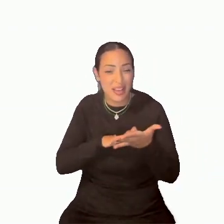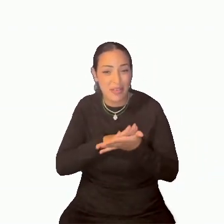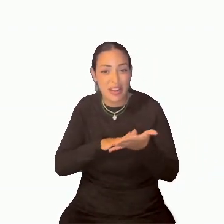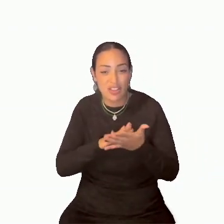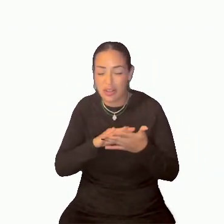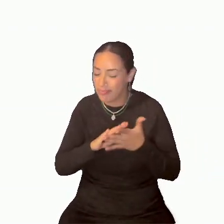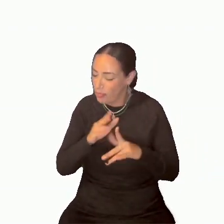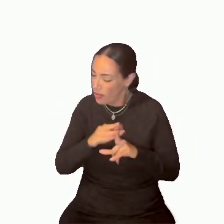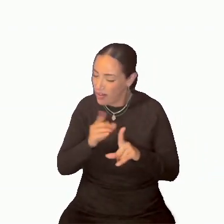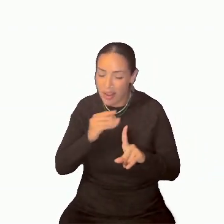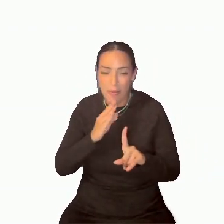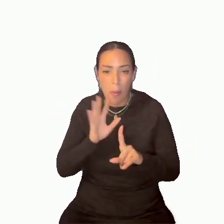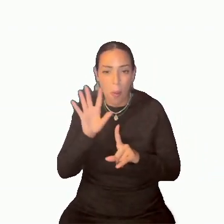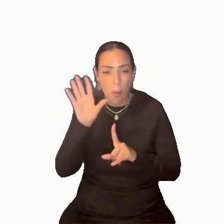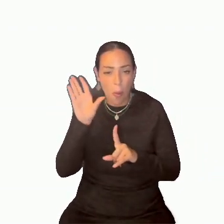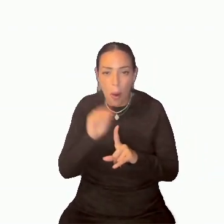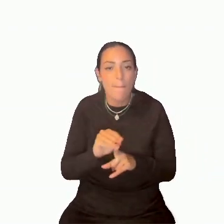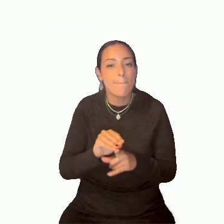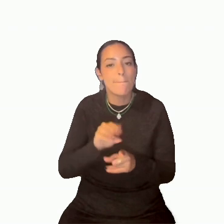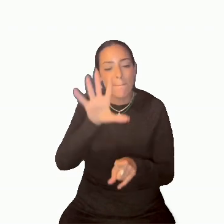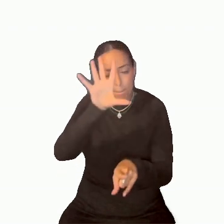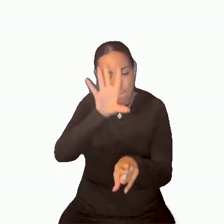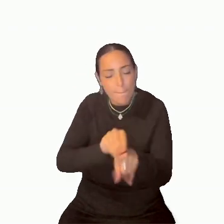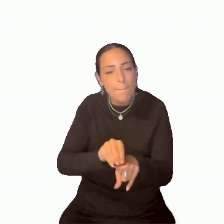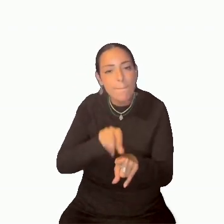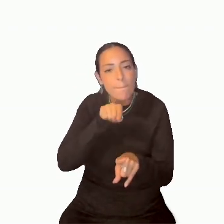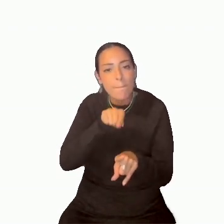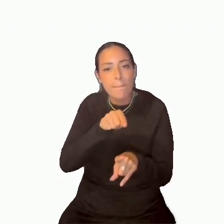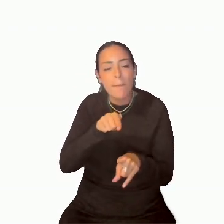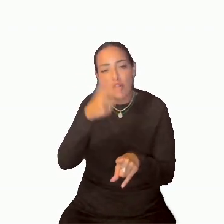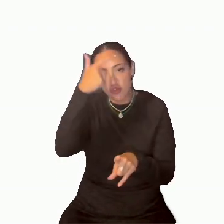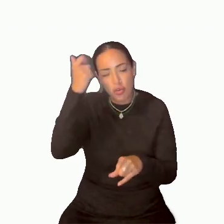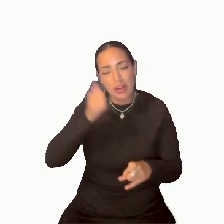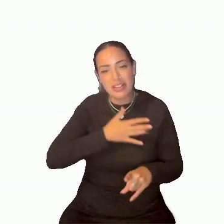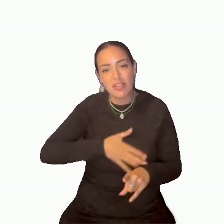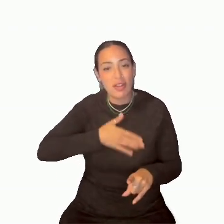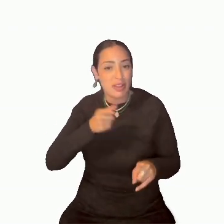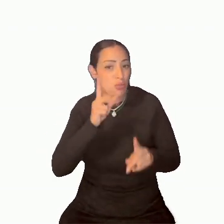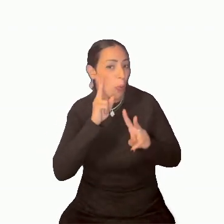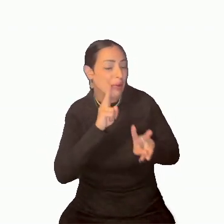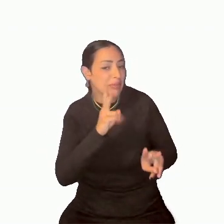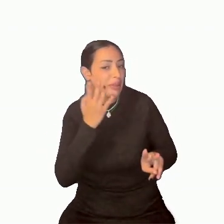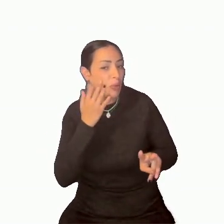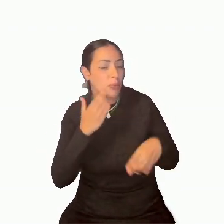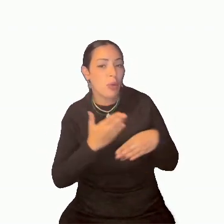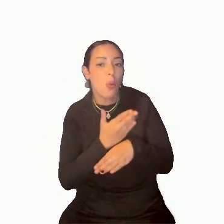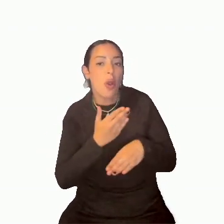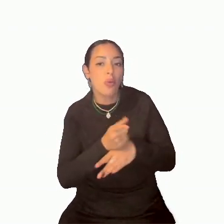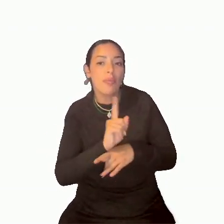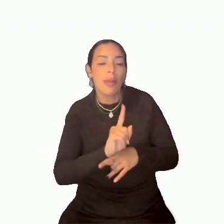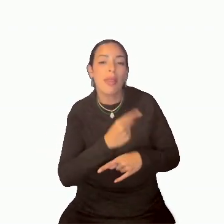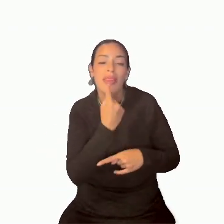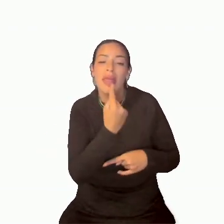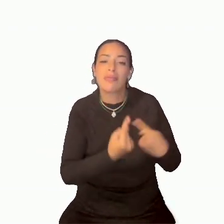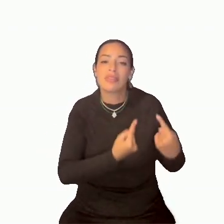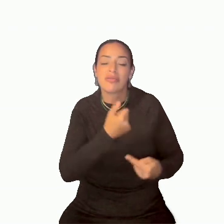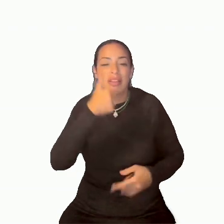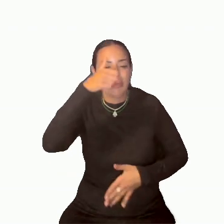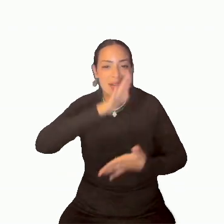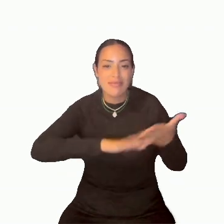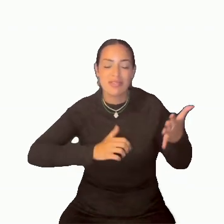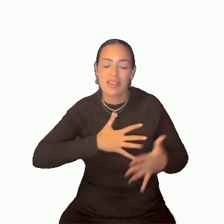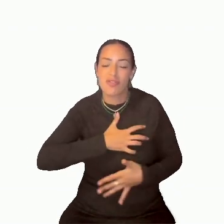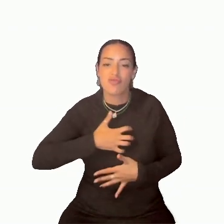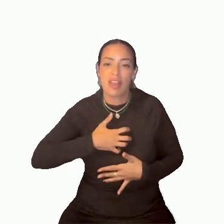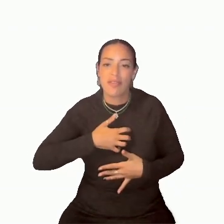accurately captures the profound impact of traumatic grief on what we see when we engage with those who are bereaved, particularly in the immediate aftermath of